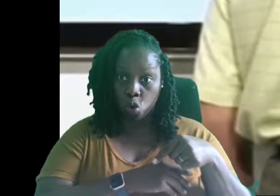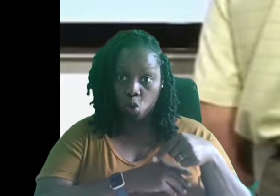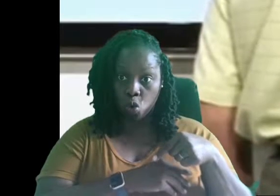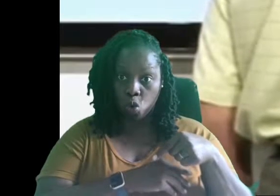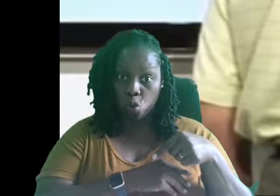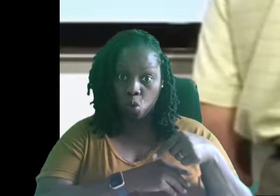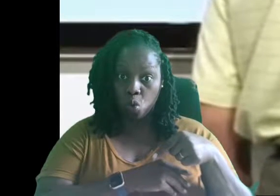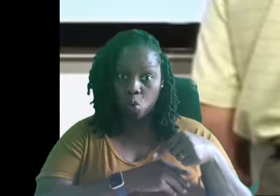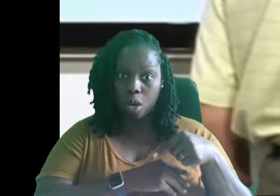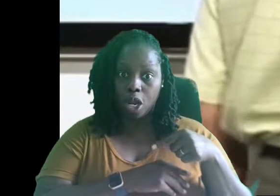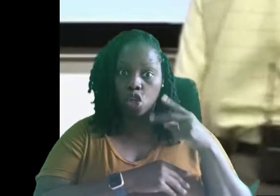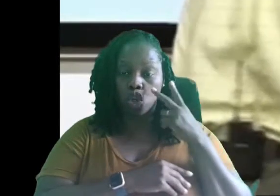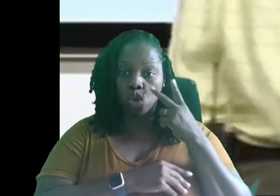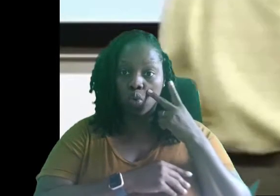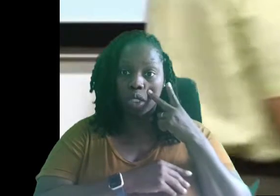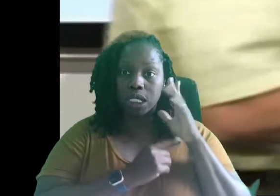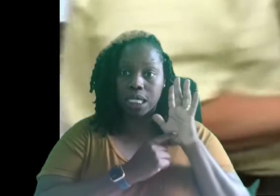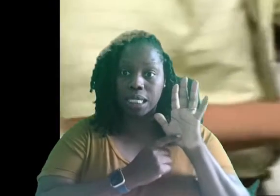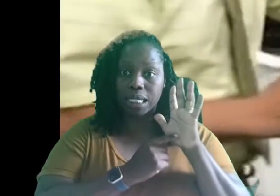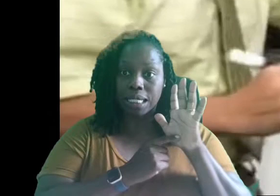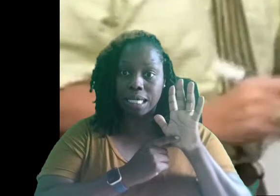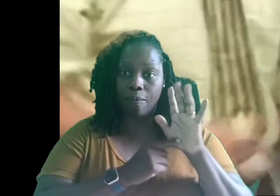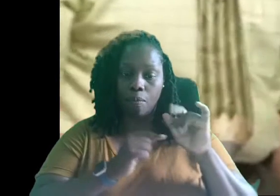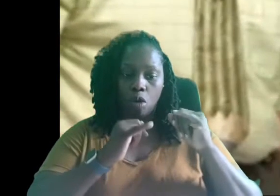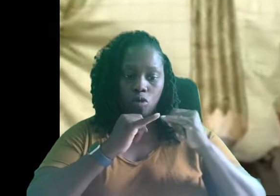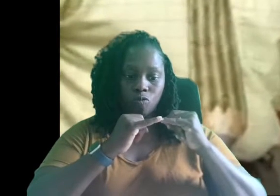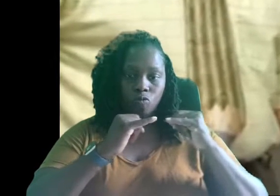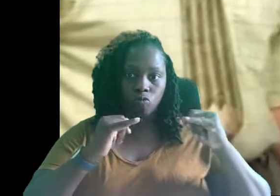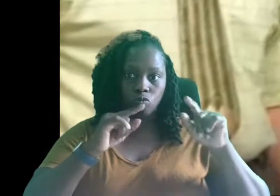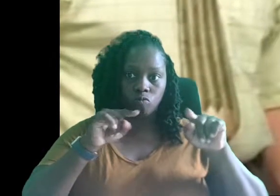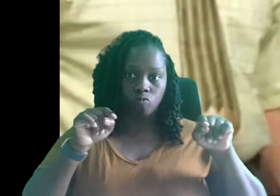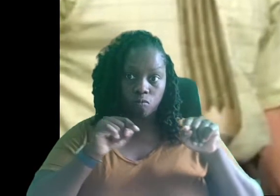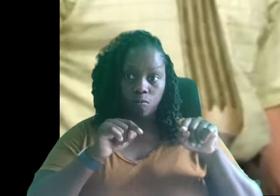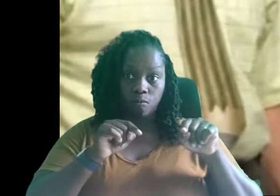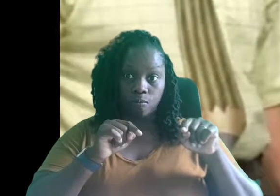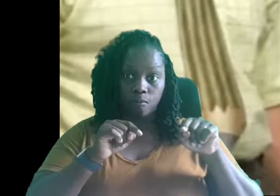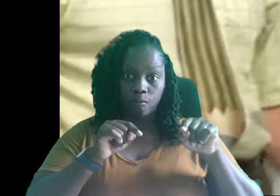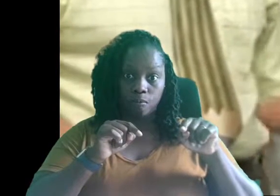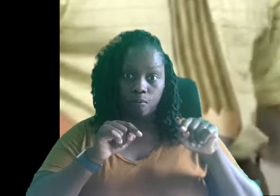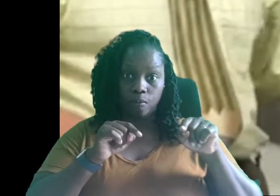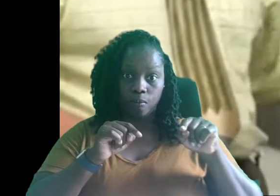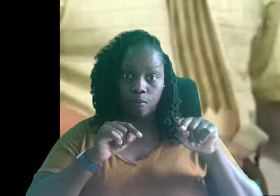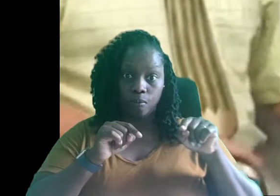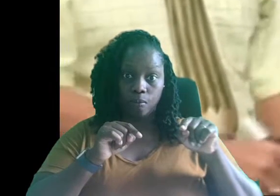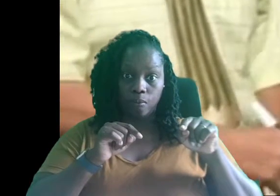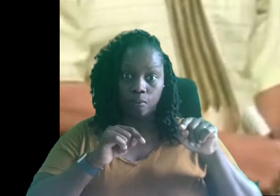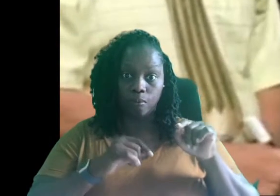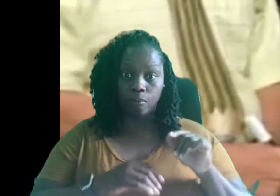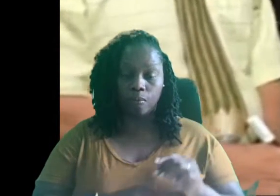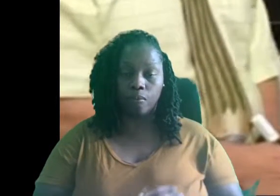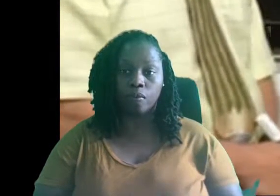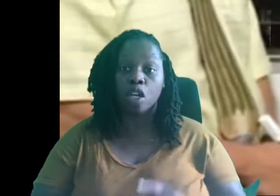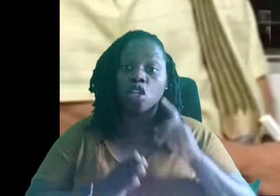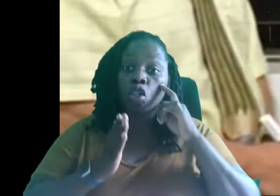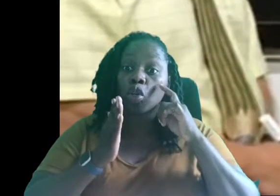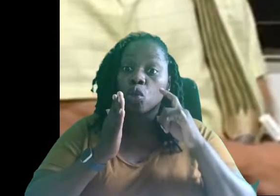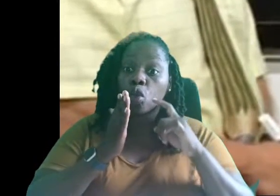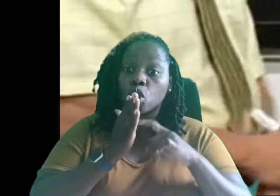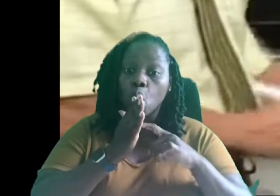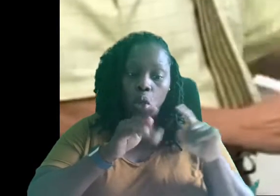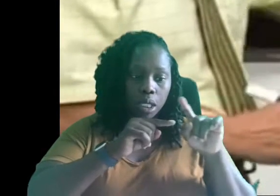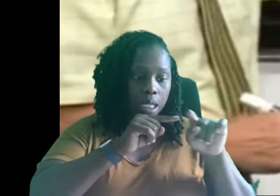line PQ. And there's the symbol that we use for that line that goes through those 2